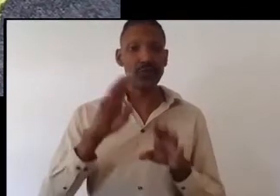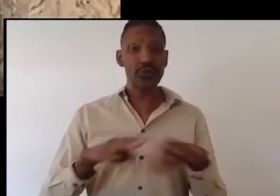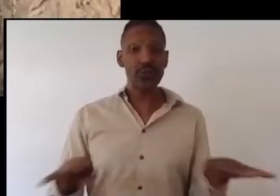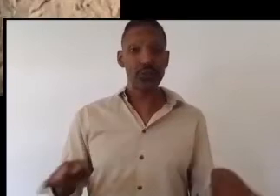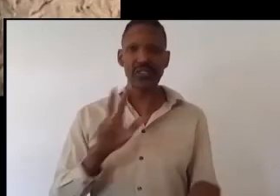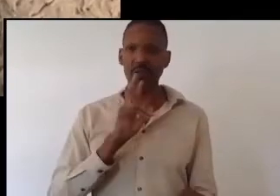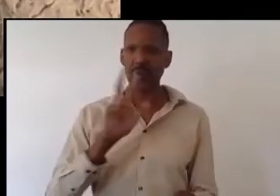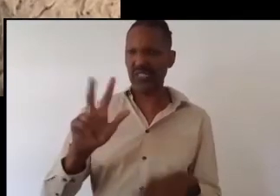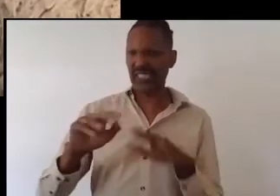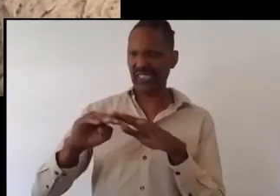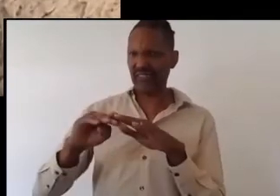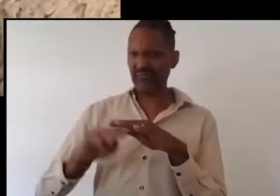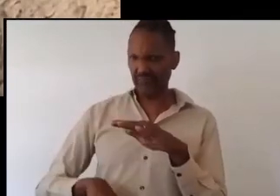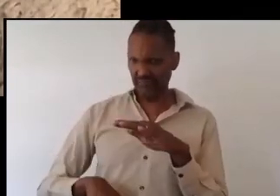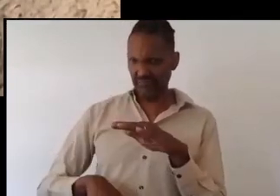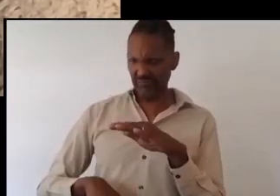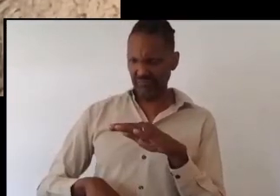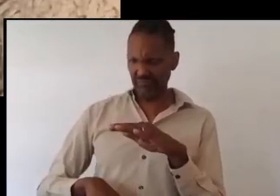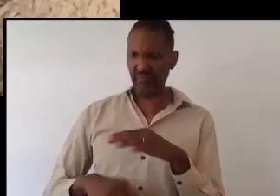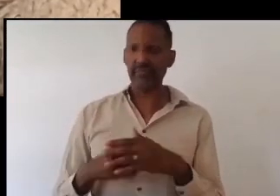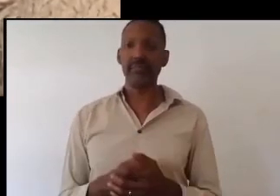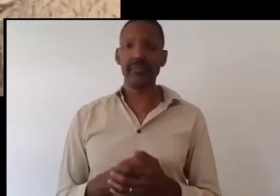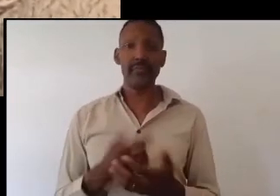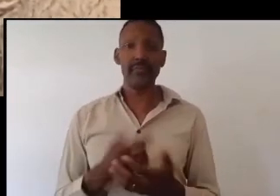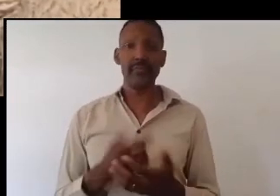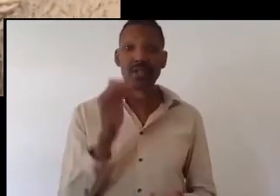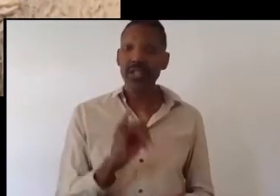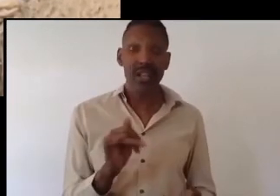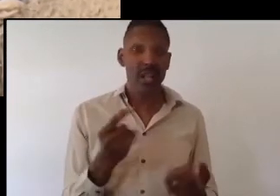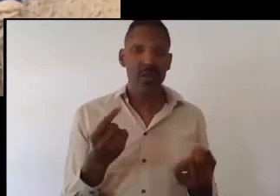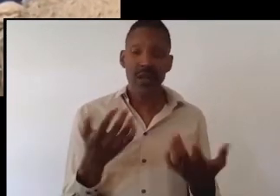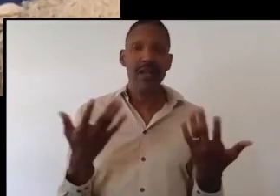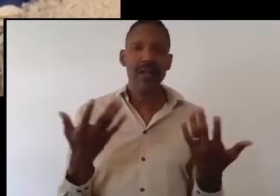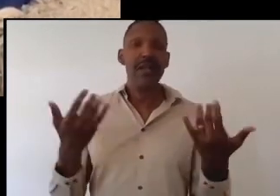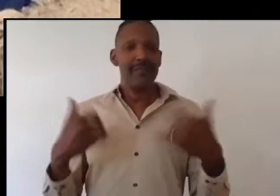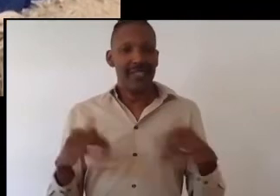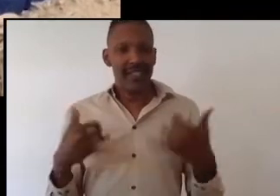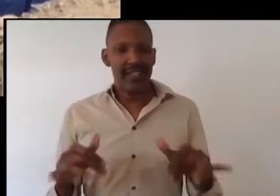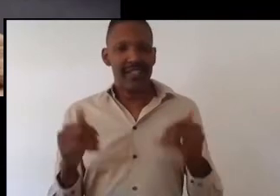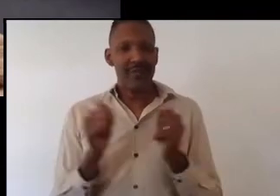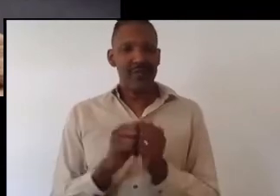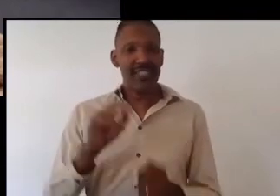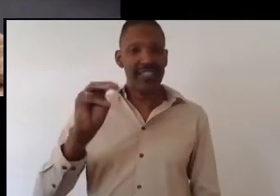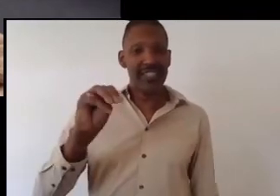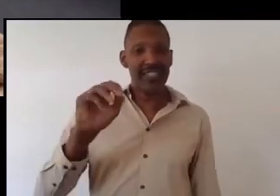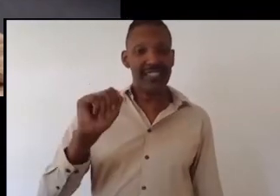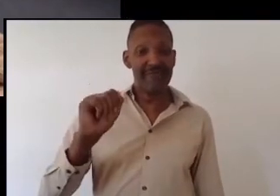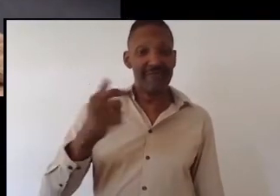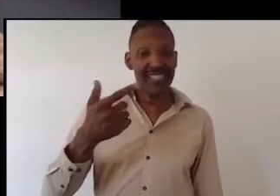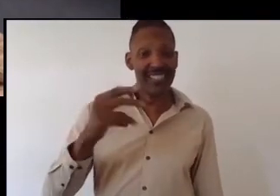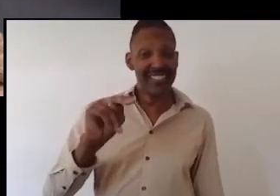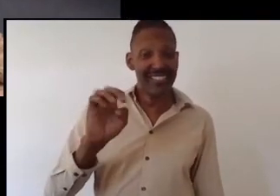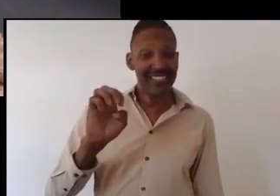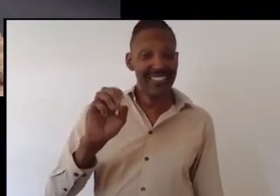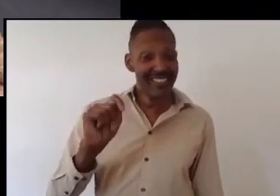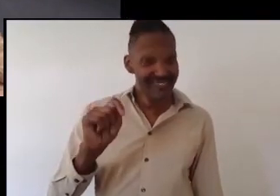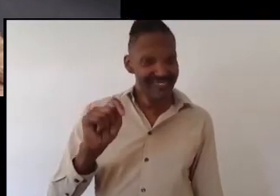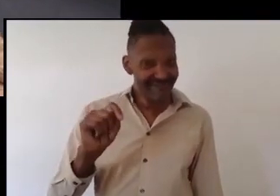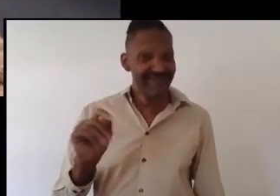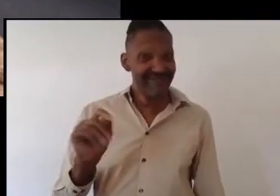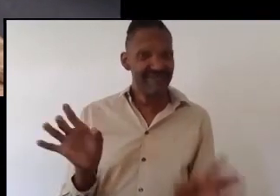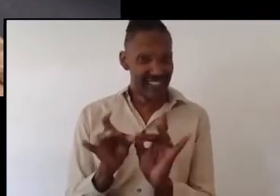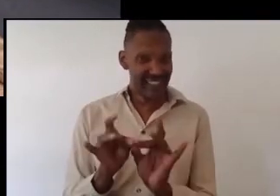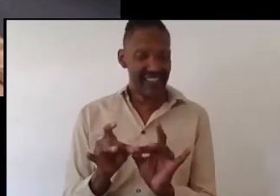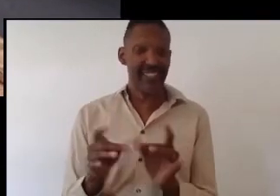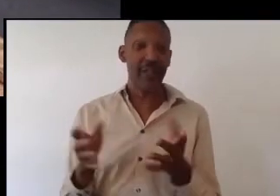STEAM. Activities in this program include exploring magnets and wind exploration through testing